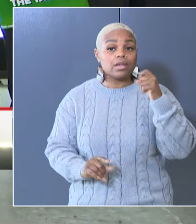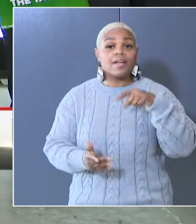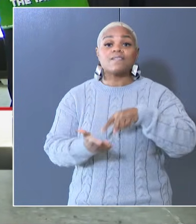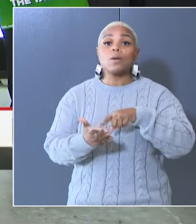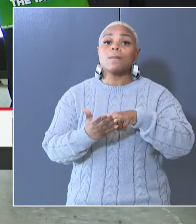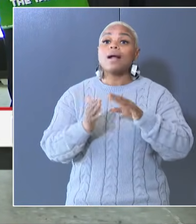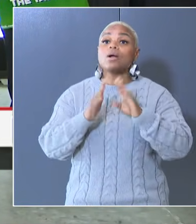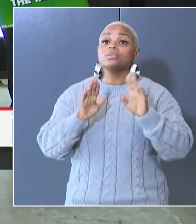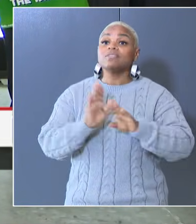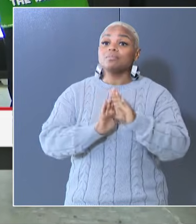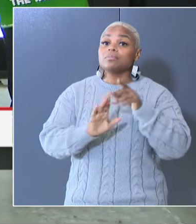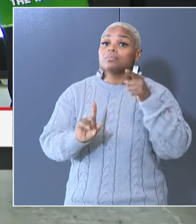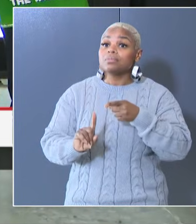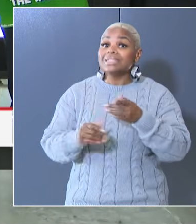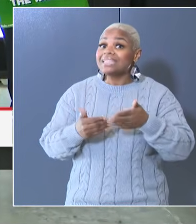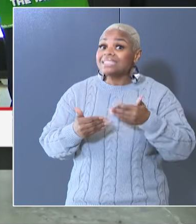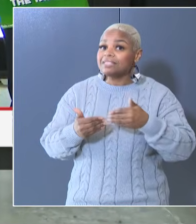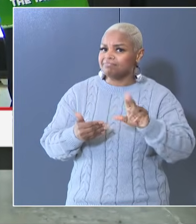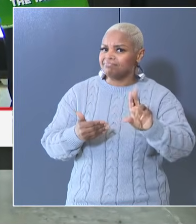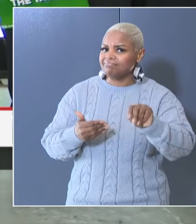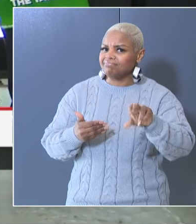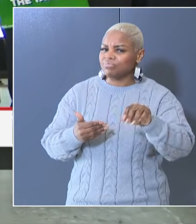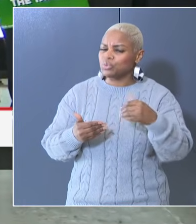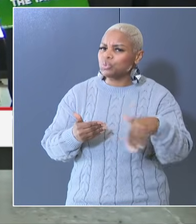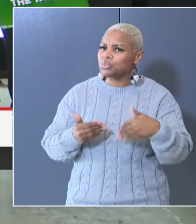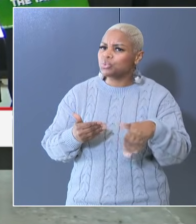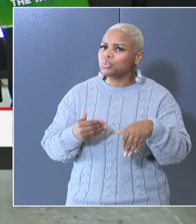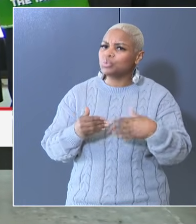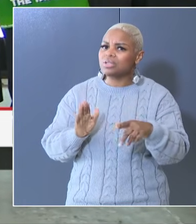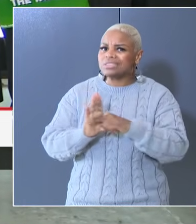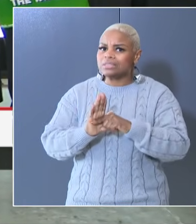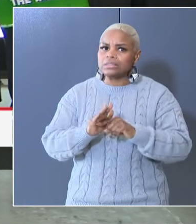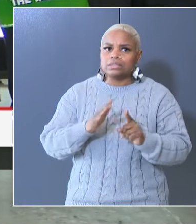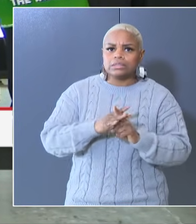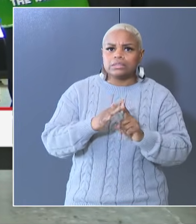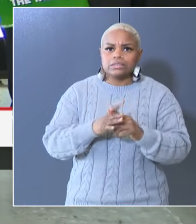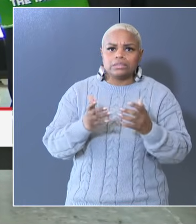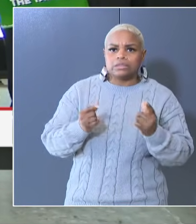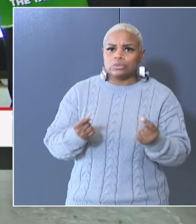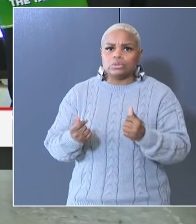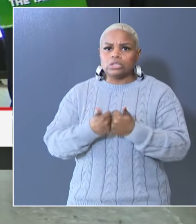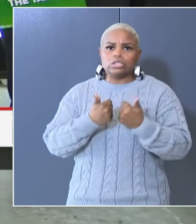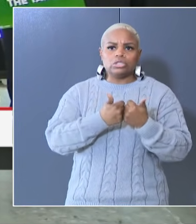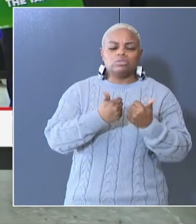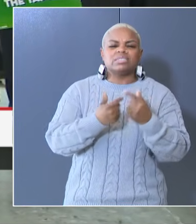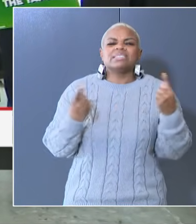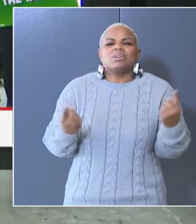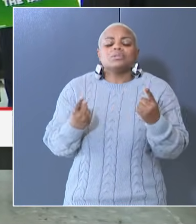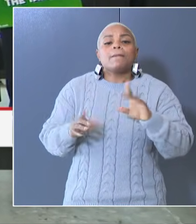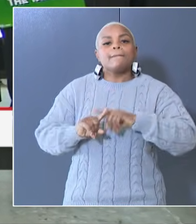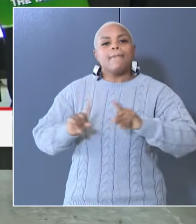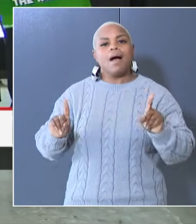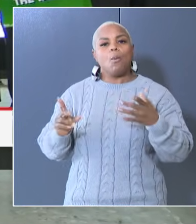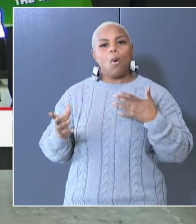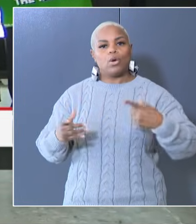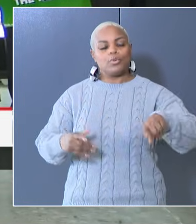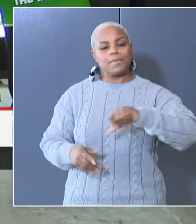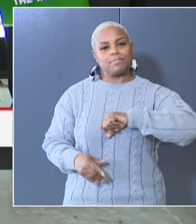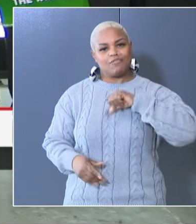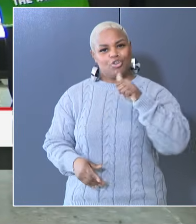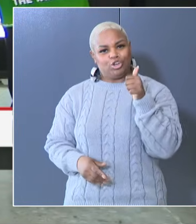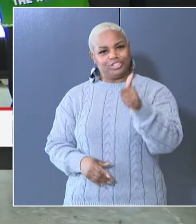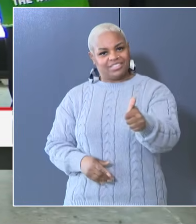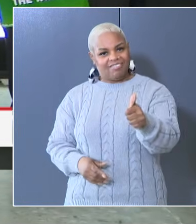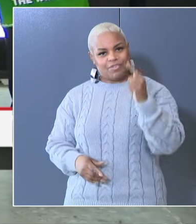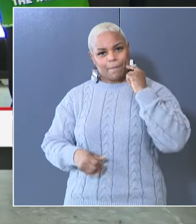not easy. There are twists and turns, but we should all be proud of ourselves for seeing this through and delivering